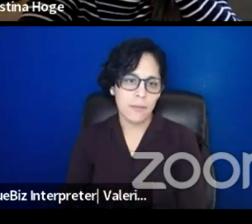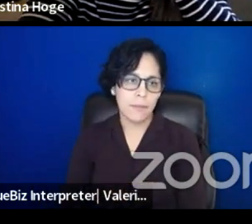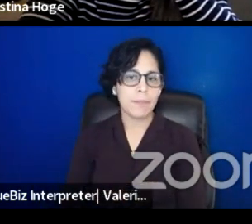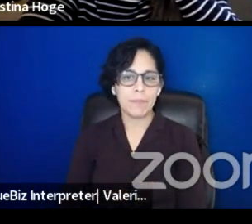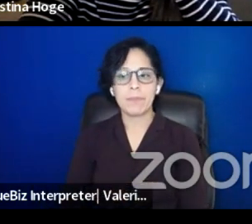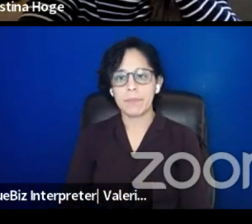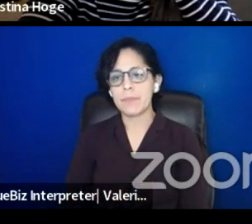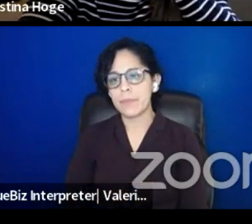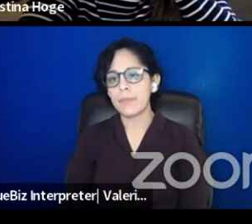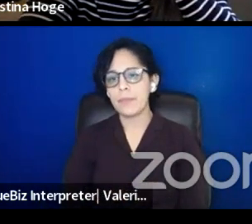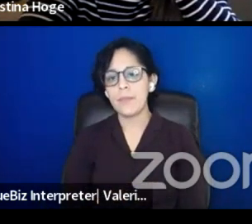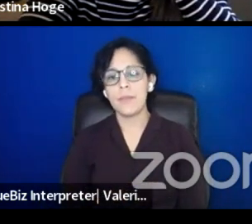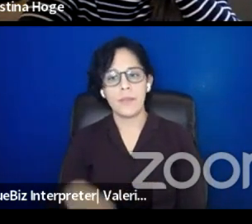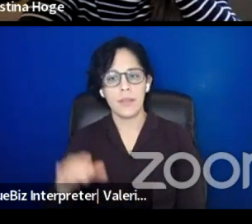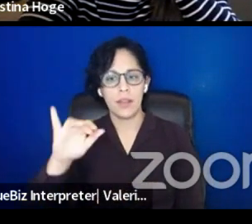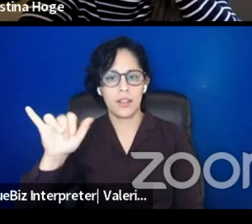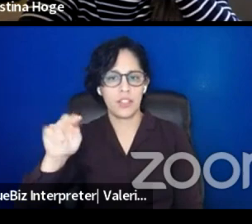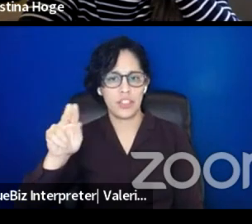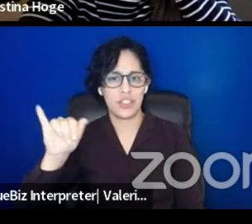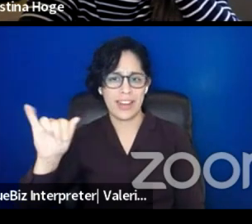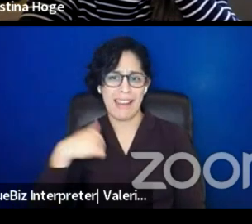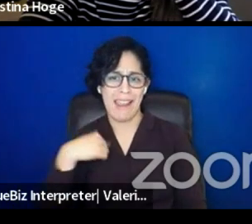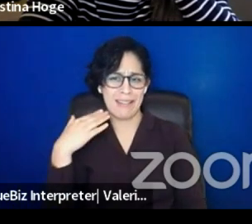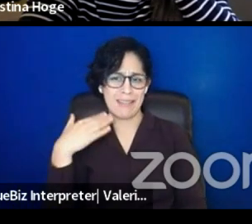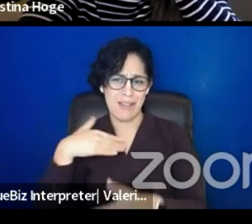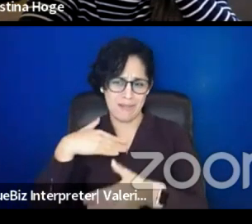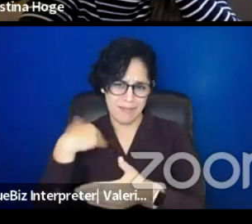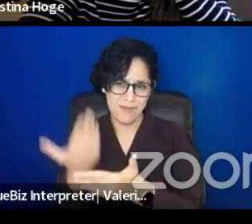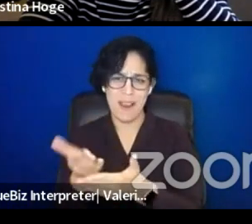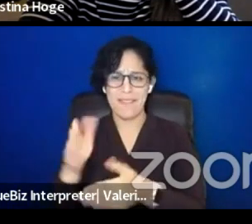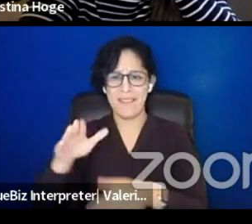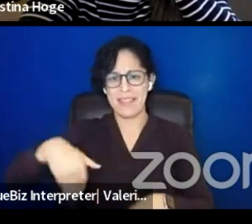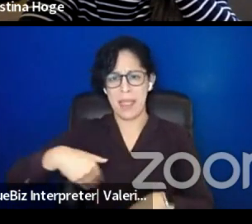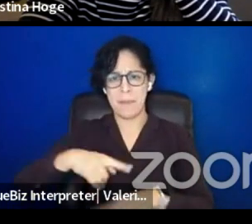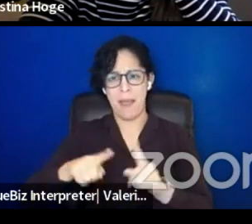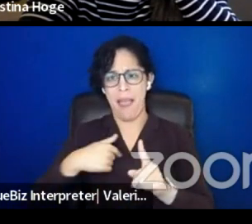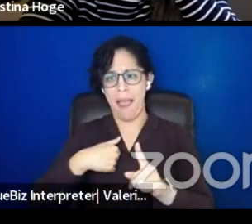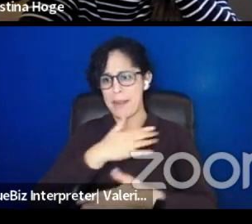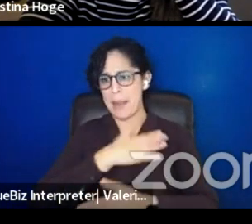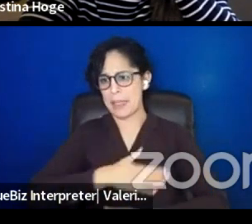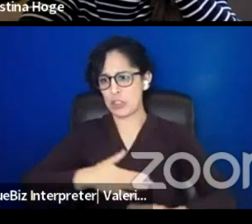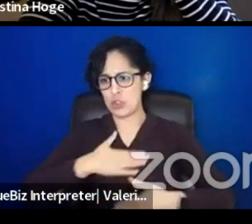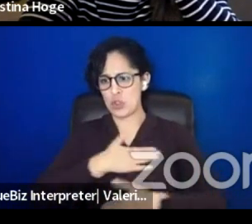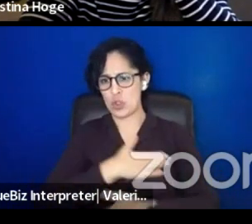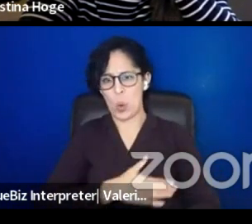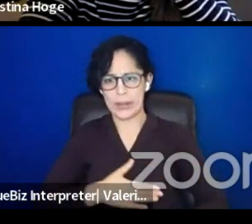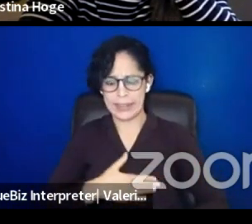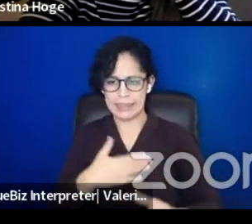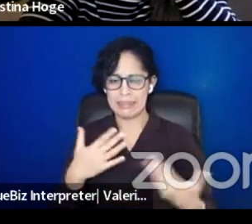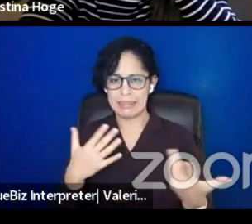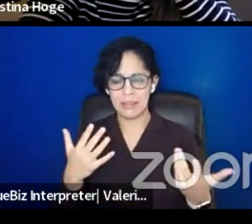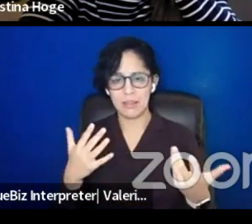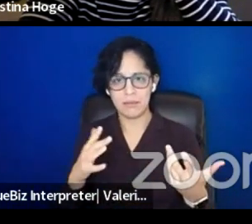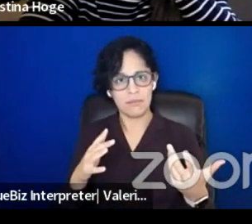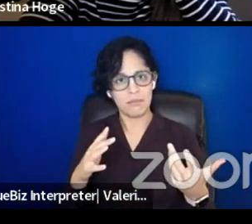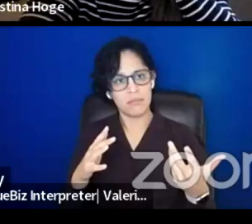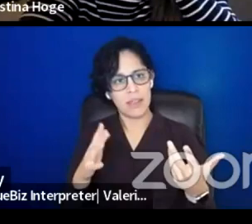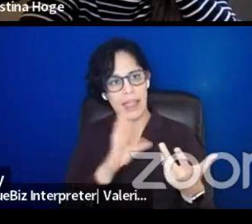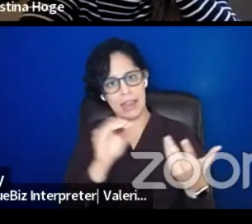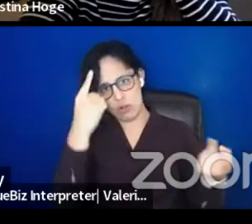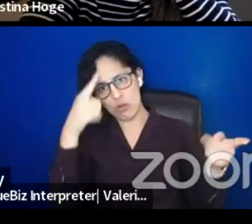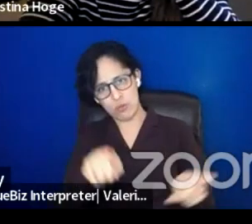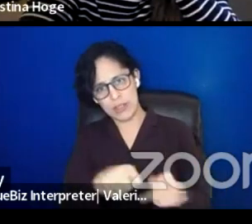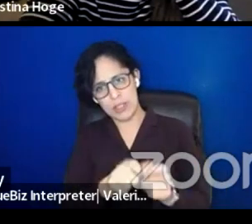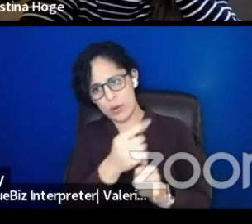I came late, so apologies, but I'm enjoying, I'm really with you on this discussion